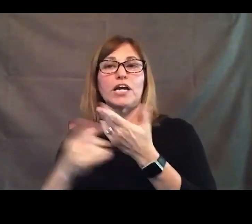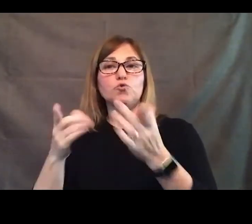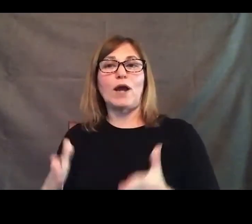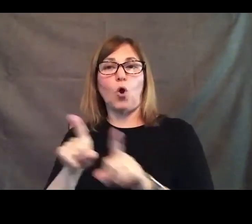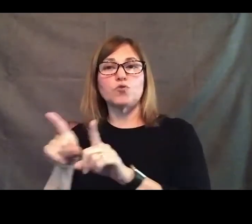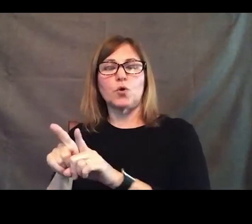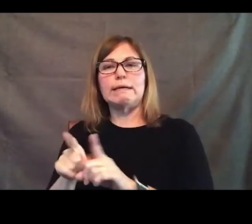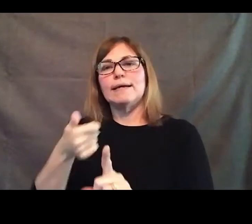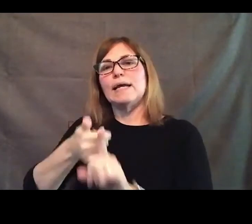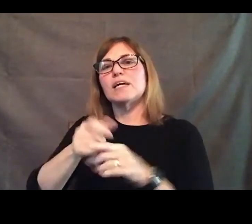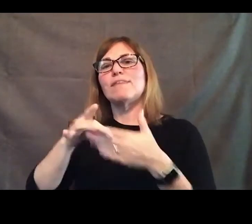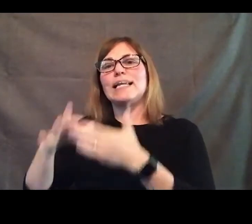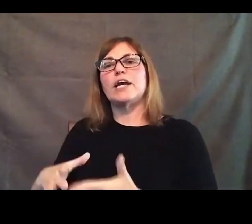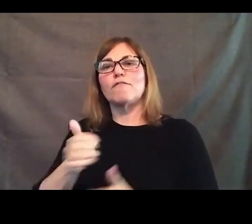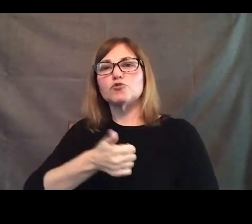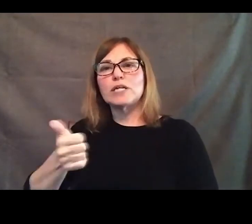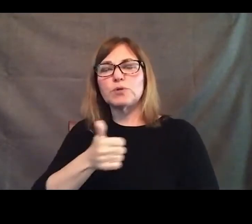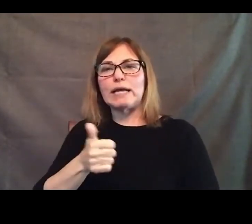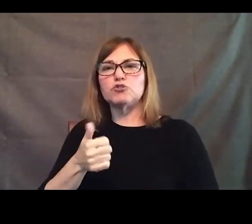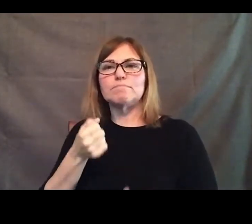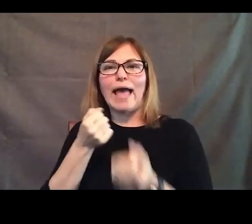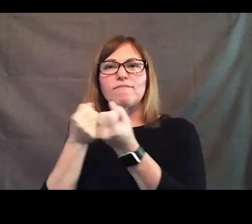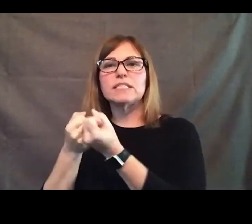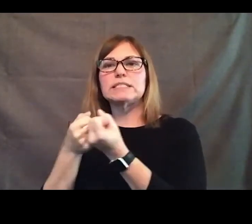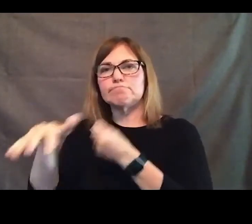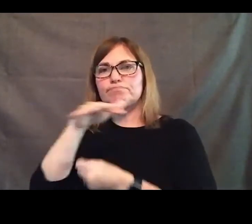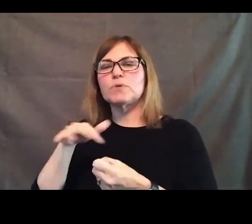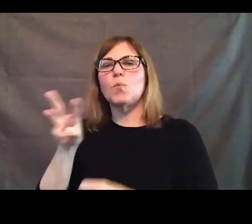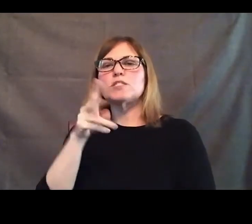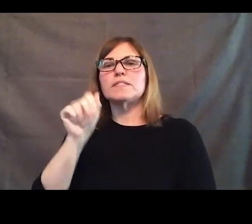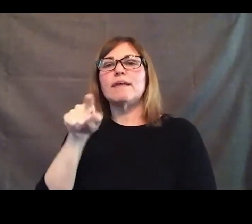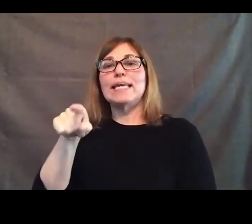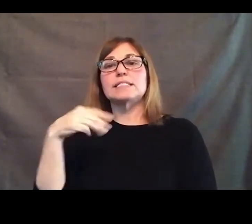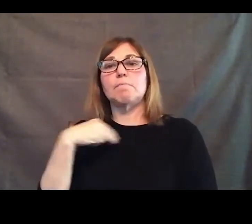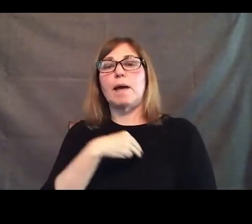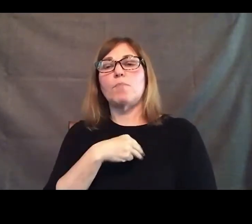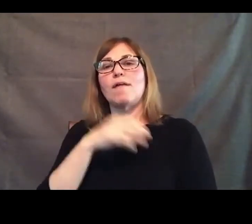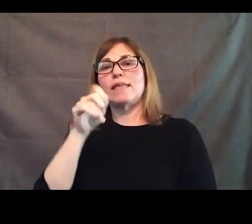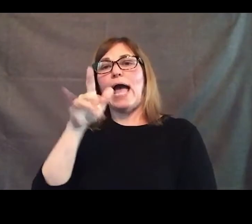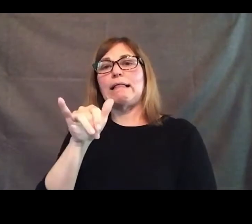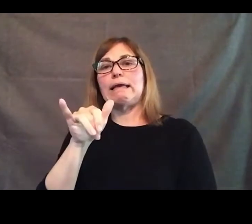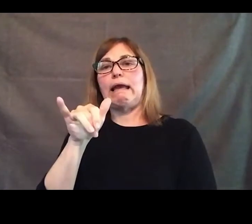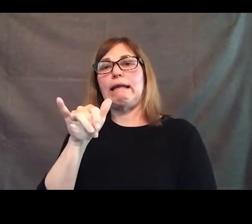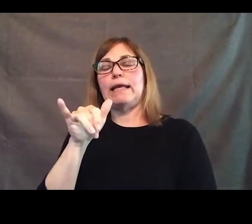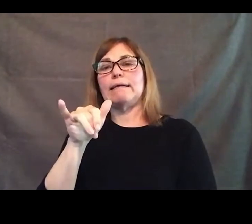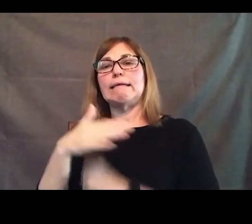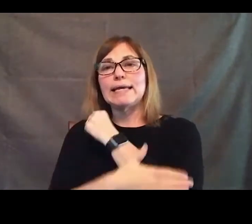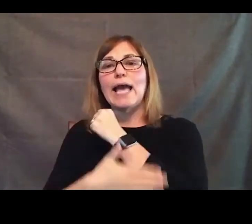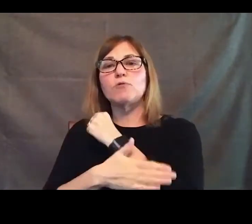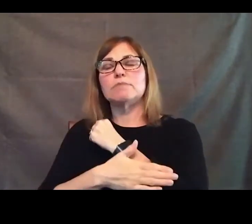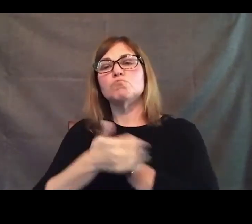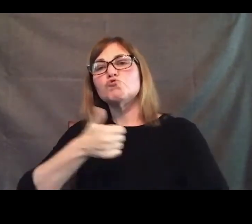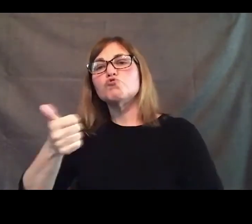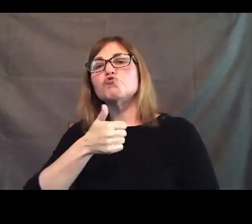in transportation advocacy in Pennsylvania. He was a member of the Allegheny County Transit Council, which advises the Port Authority